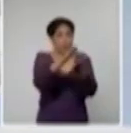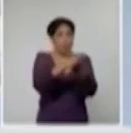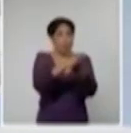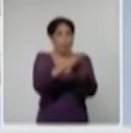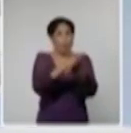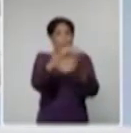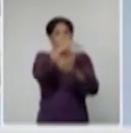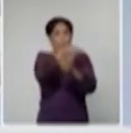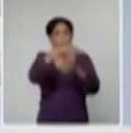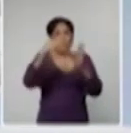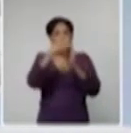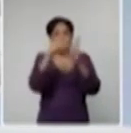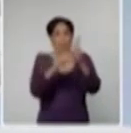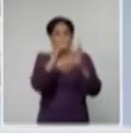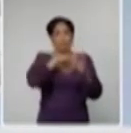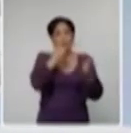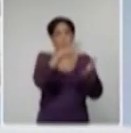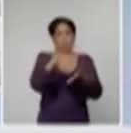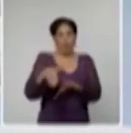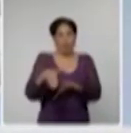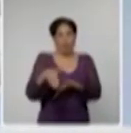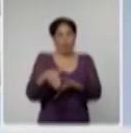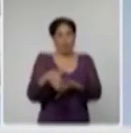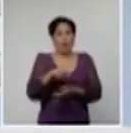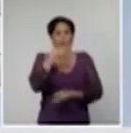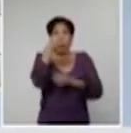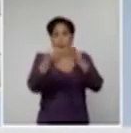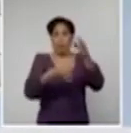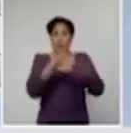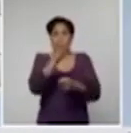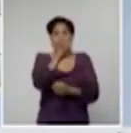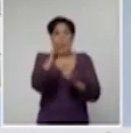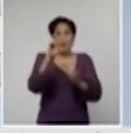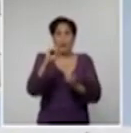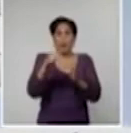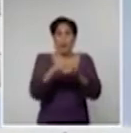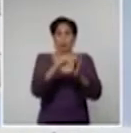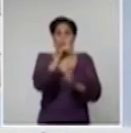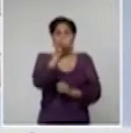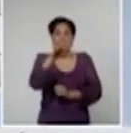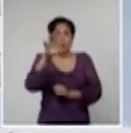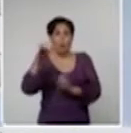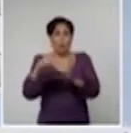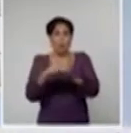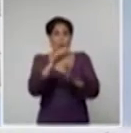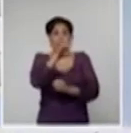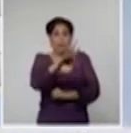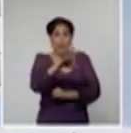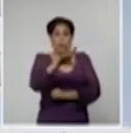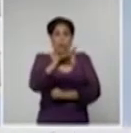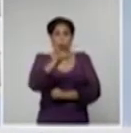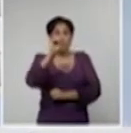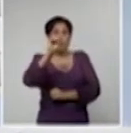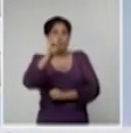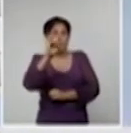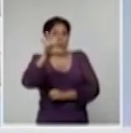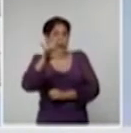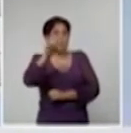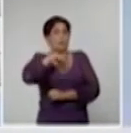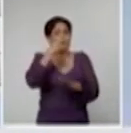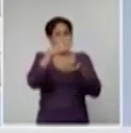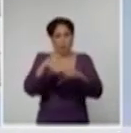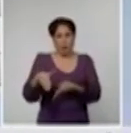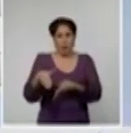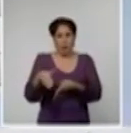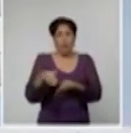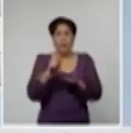3,773 people died in the world due to this disease, for a cumulative of more than 500,000.